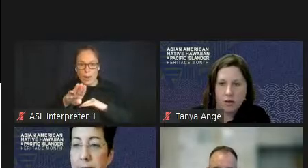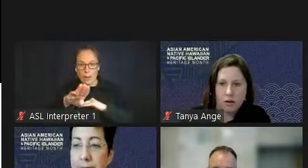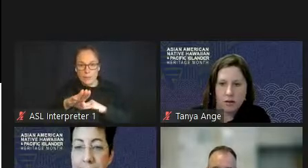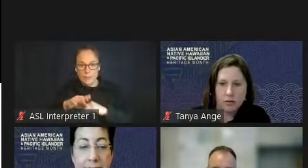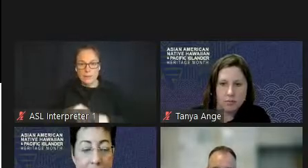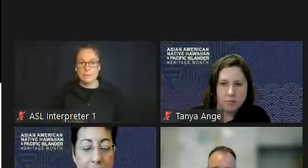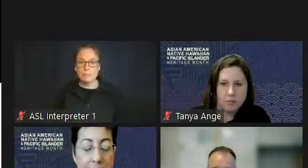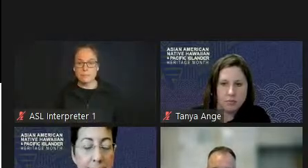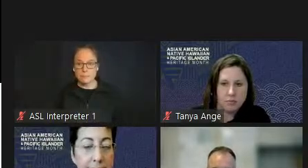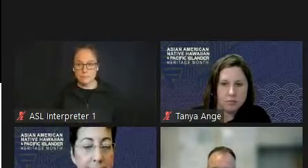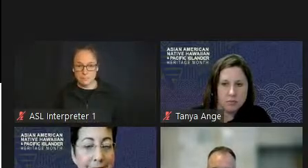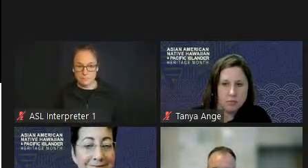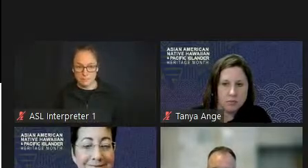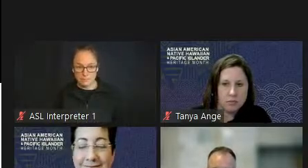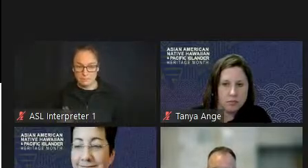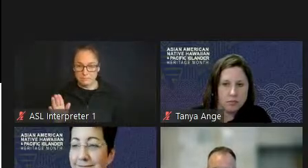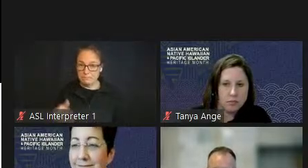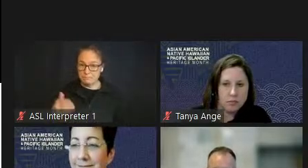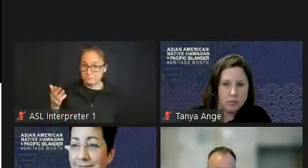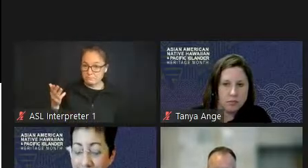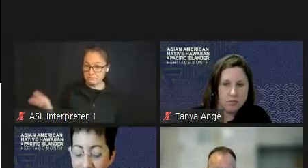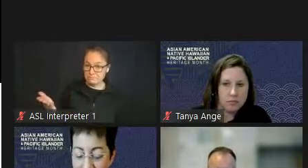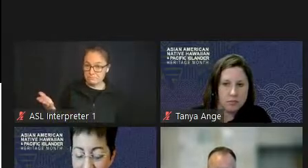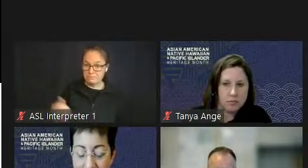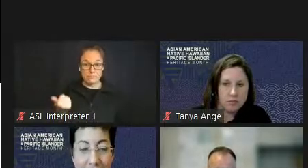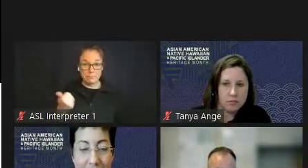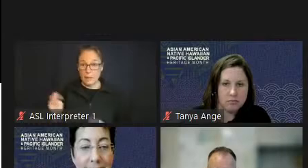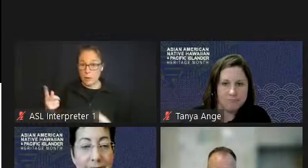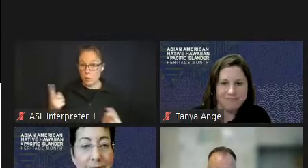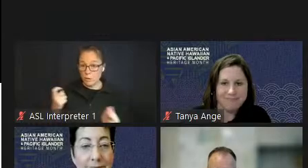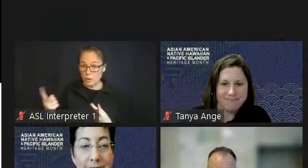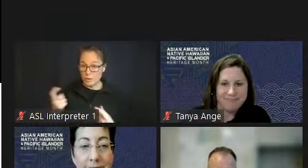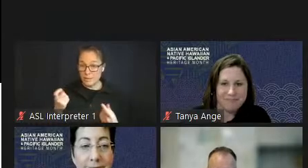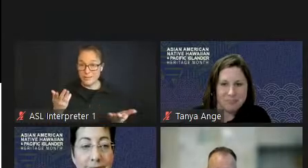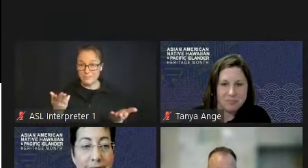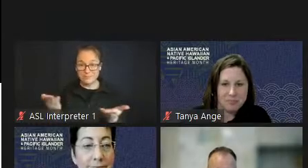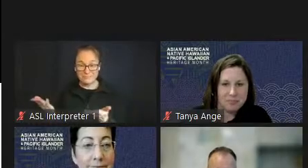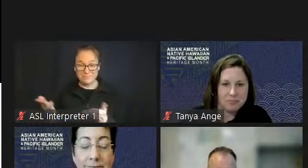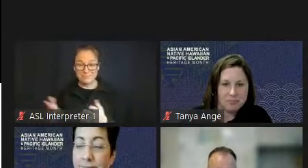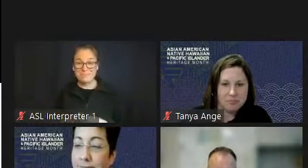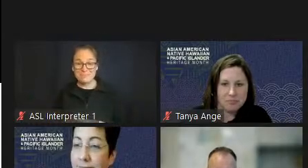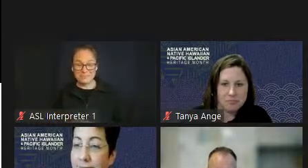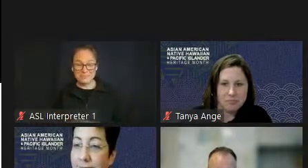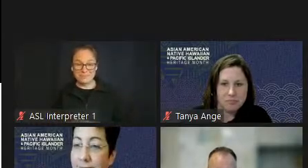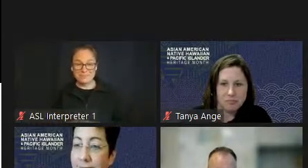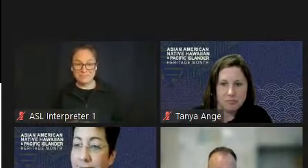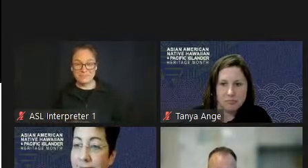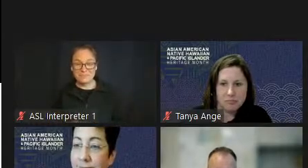I'll turn it over. Happy to answer any questions.